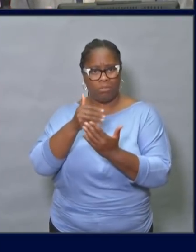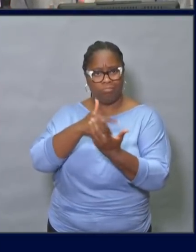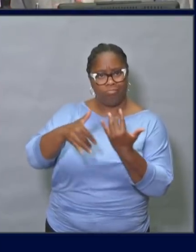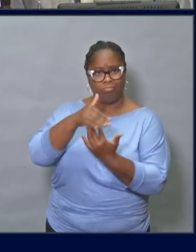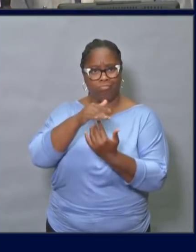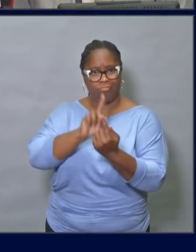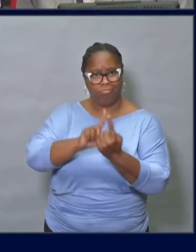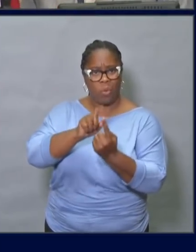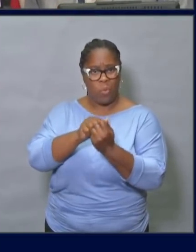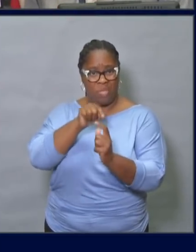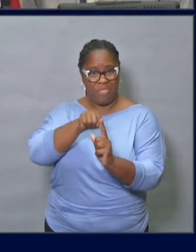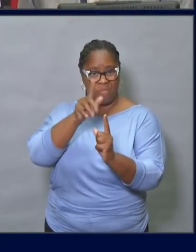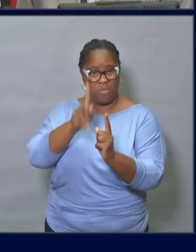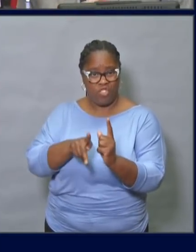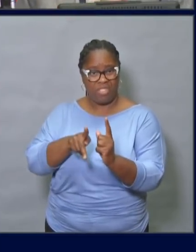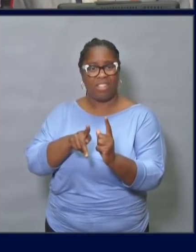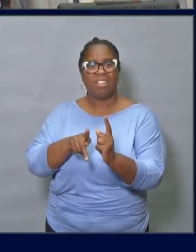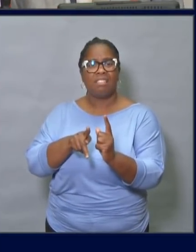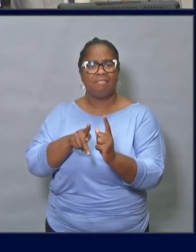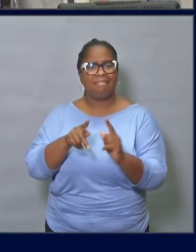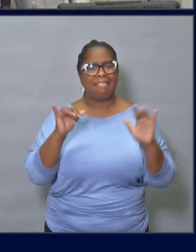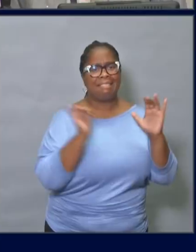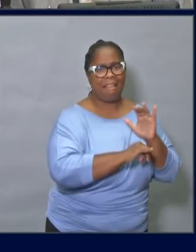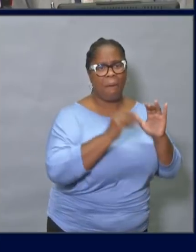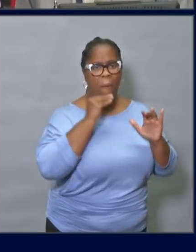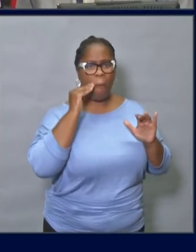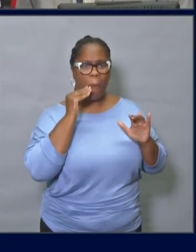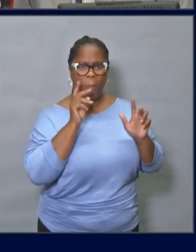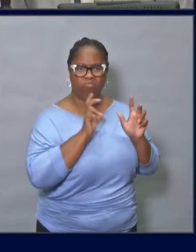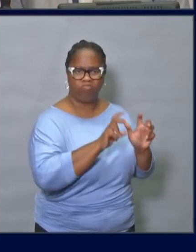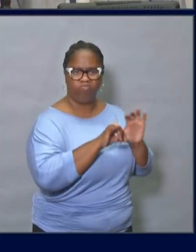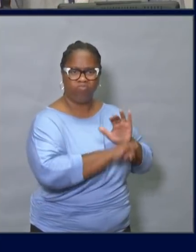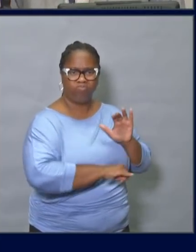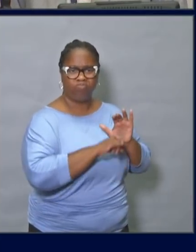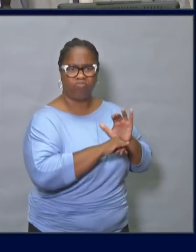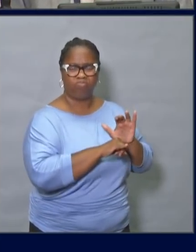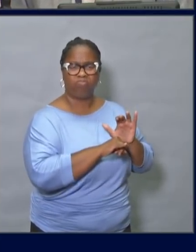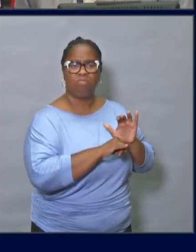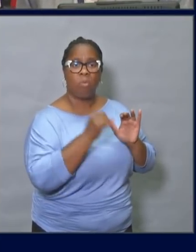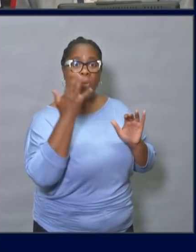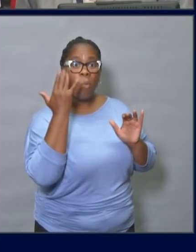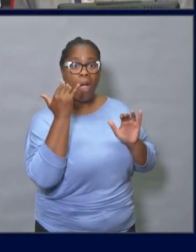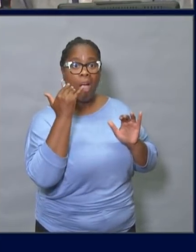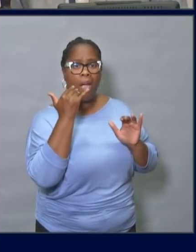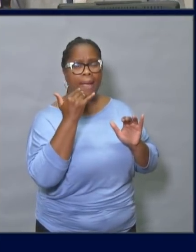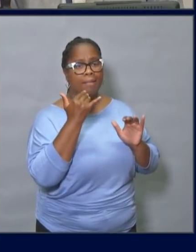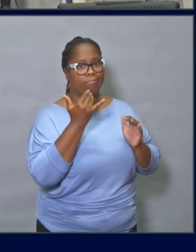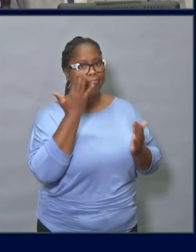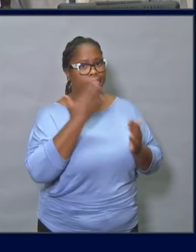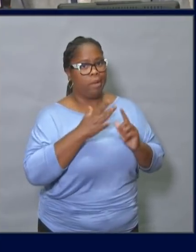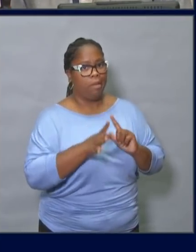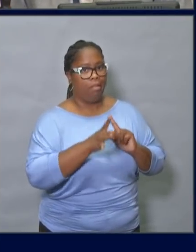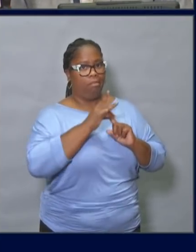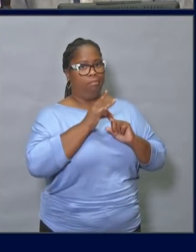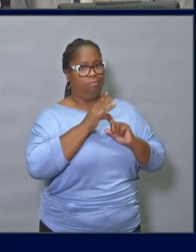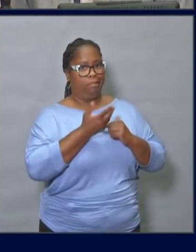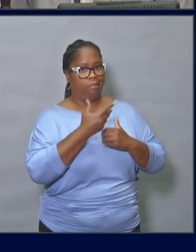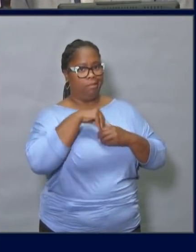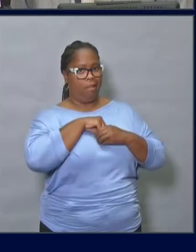during the long incubation period, the long period of time where they could end up becoming positive